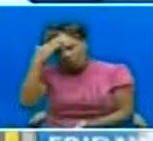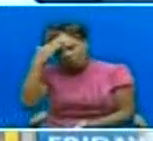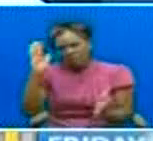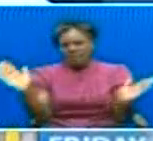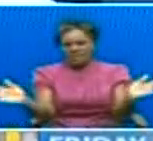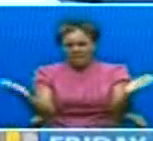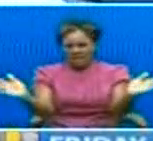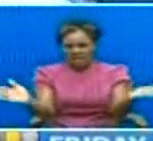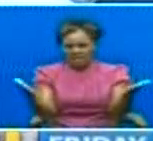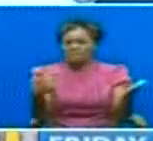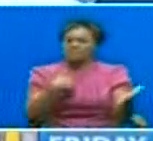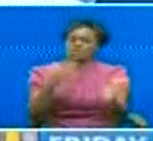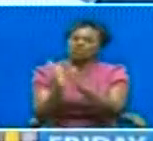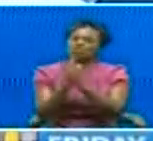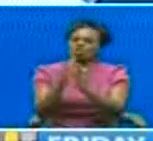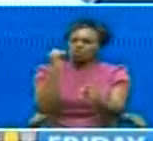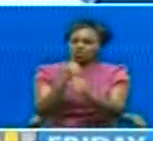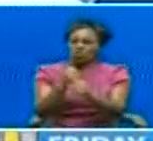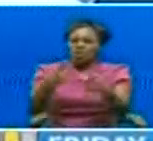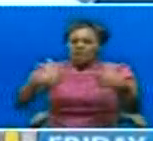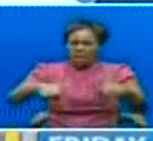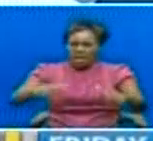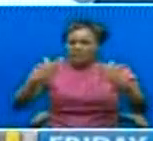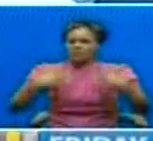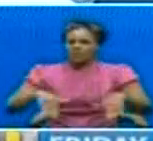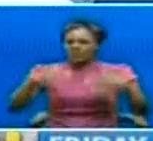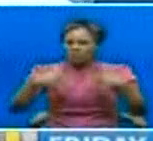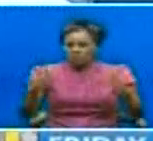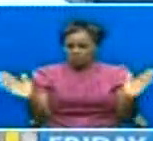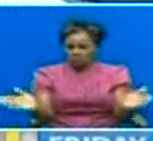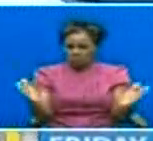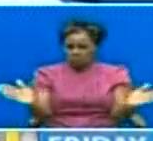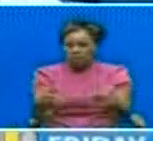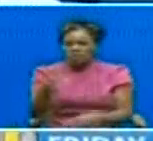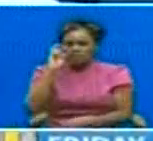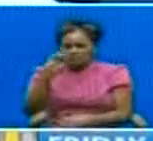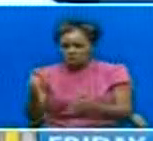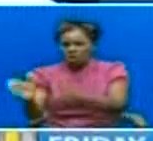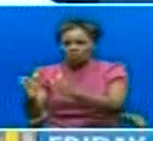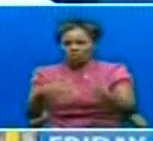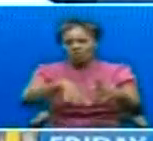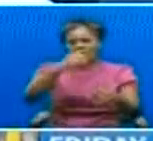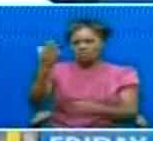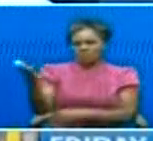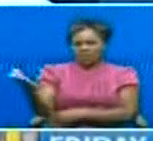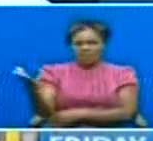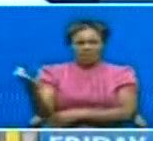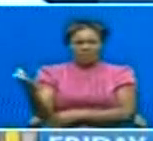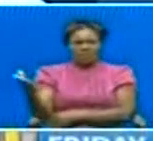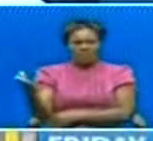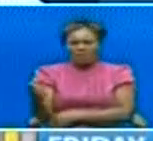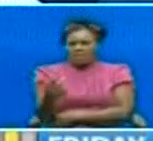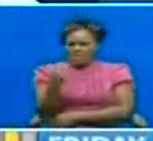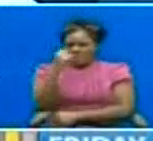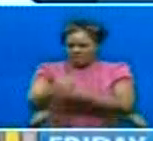and that's the kind of stories I do, mm-hmm. letting people get inspired and okay. see the opportunities out there. So I want to take you a few